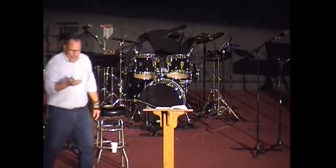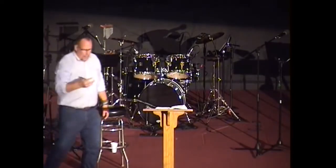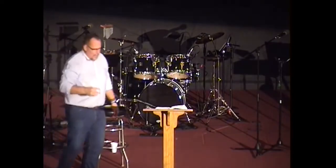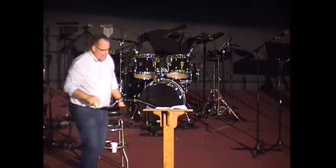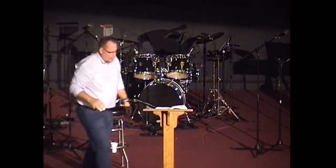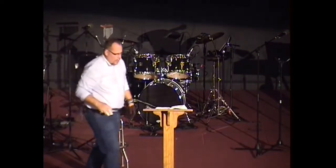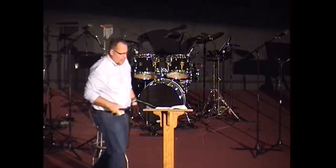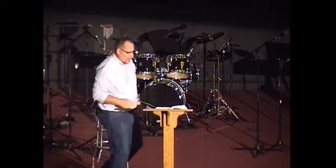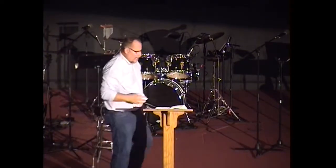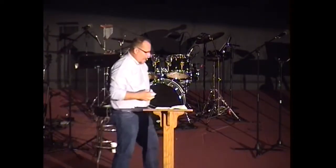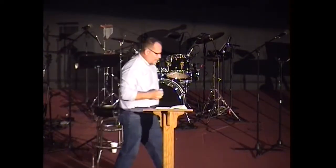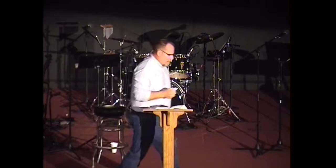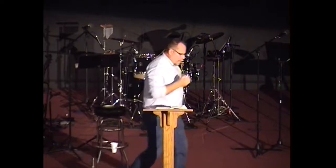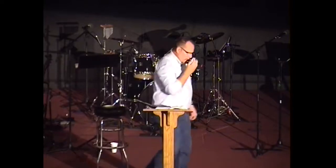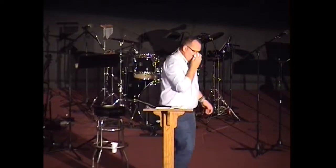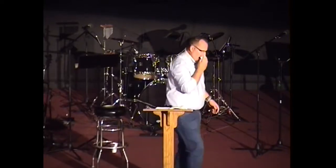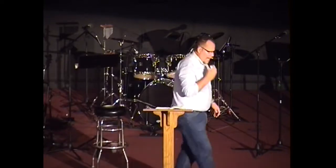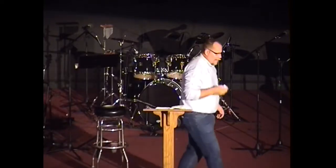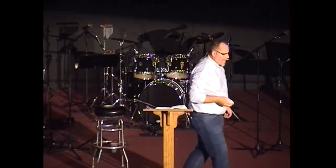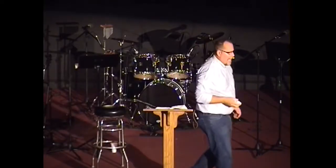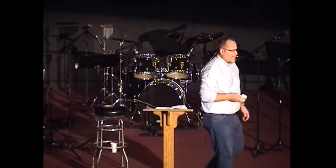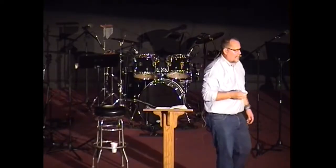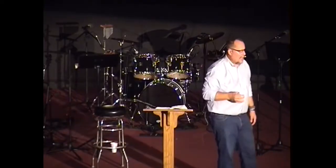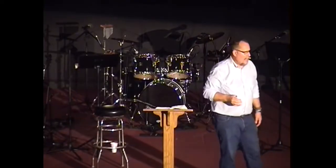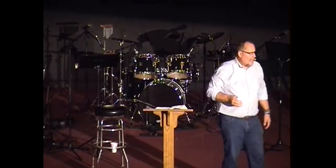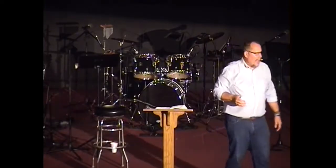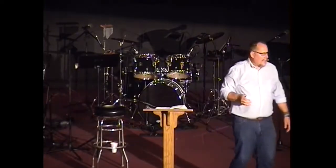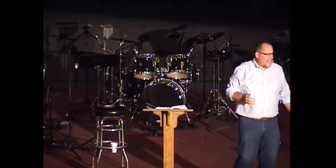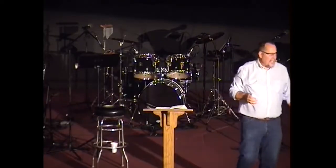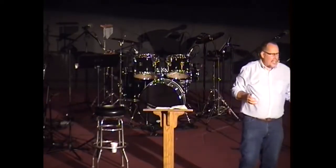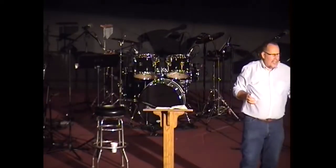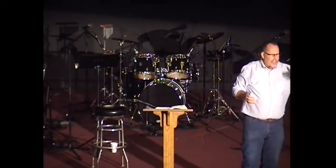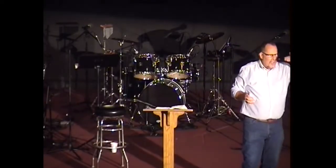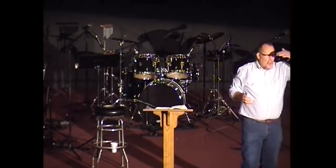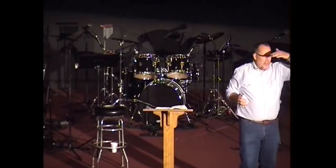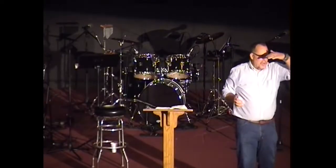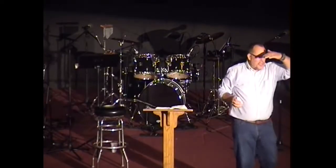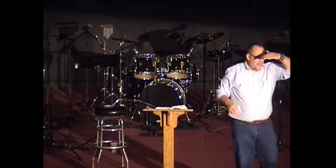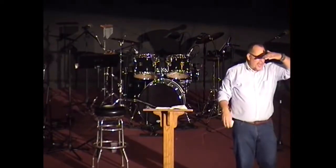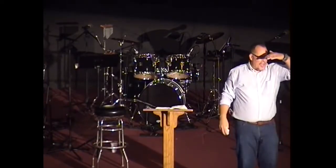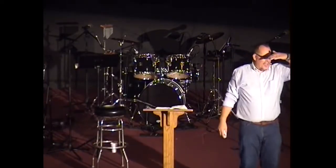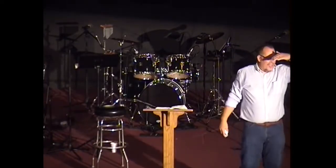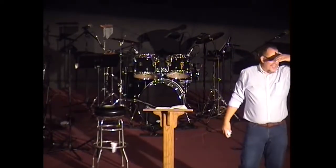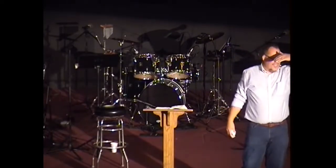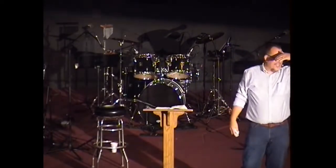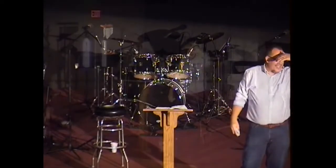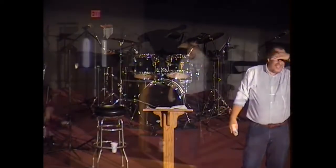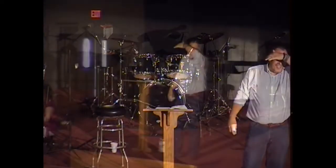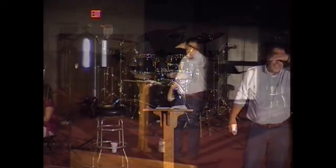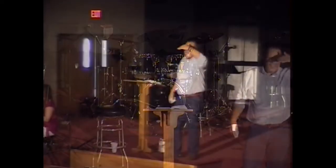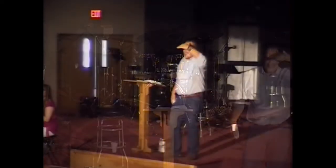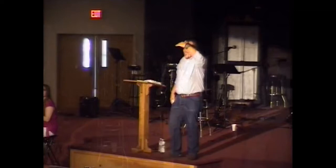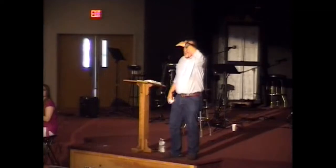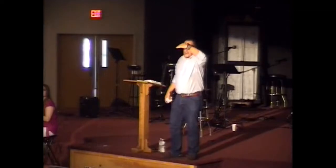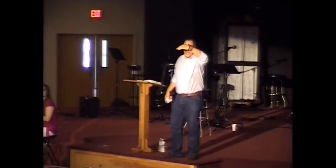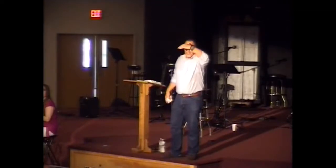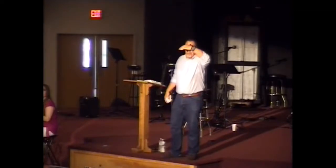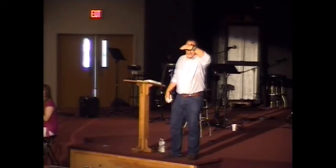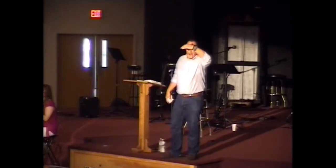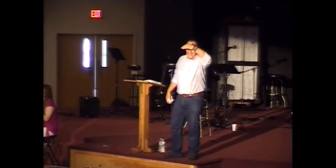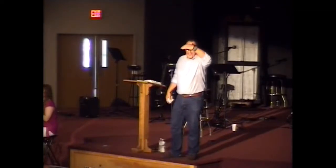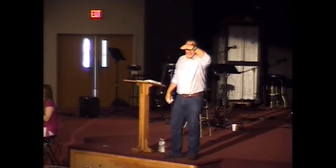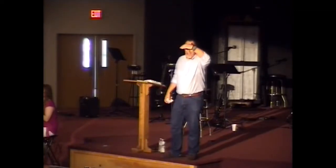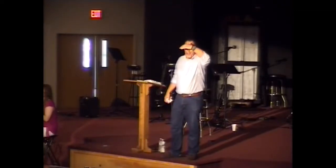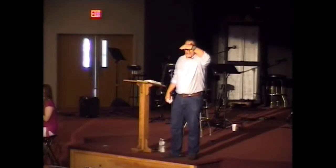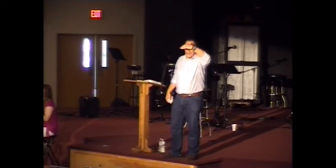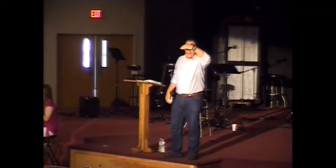how people became Christians. I remember when George Zabotakis and Cindy, we went to a, look at this. We went to a